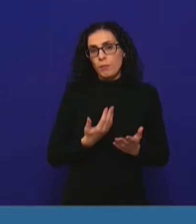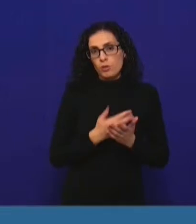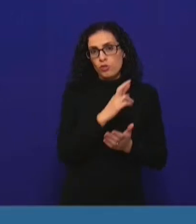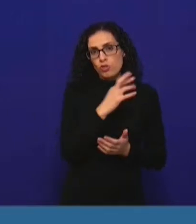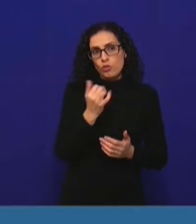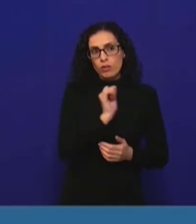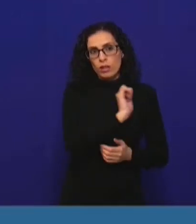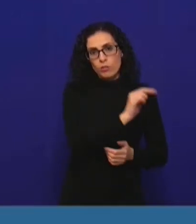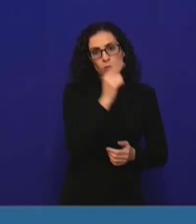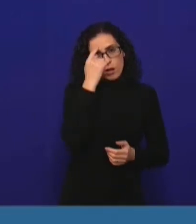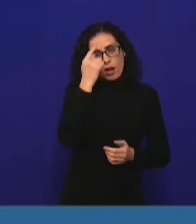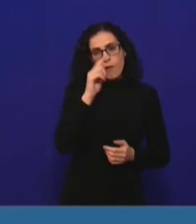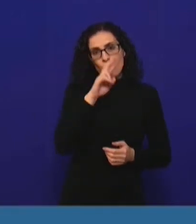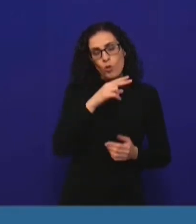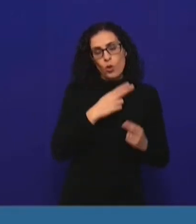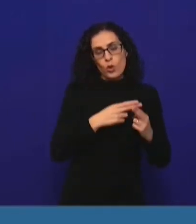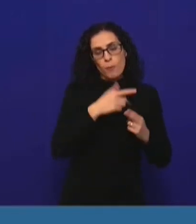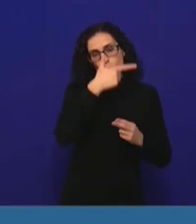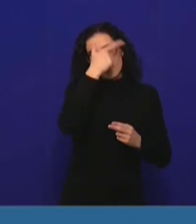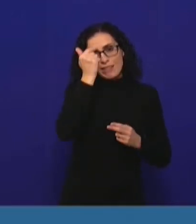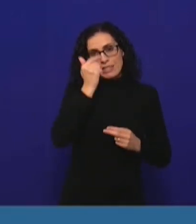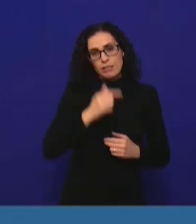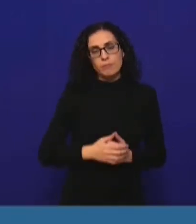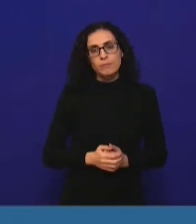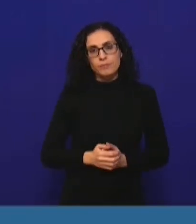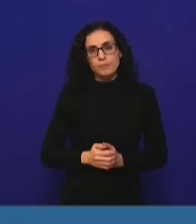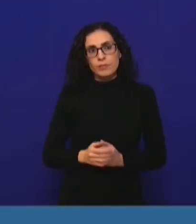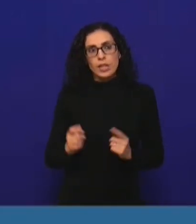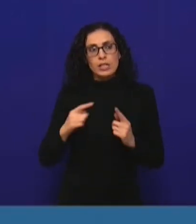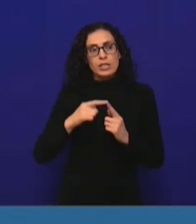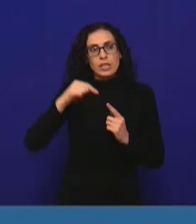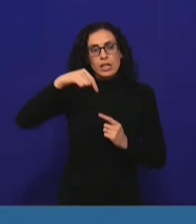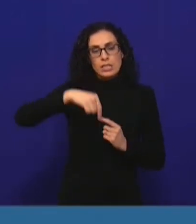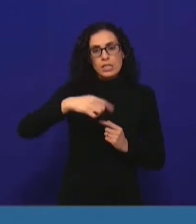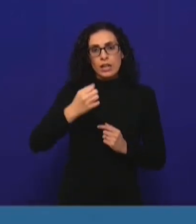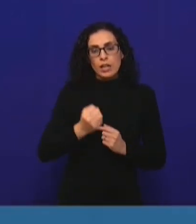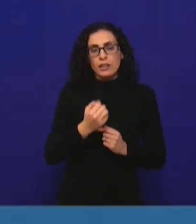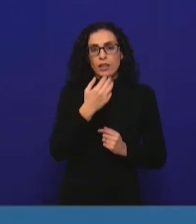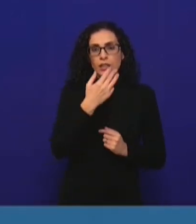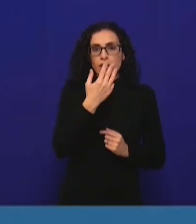huma x'kienu infettati wkoll. Infatti sa issa kellna